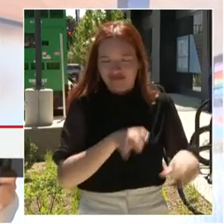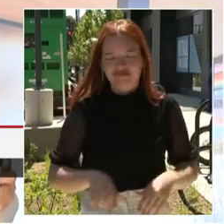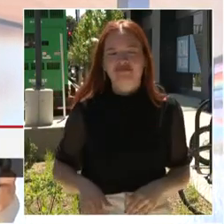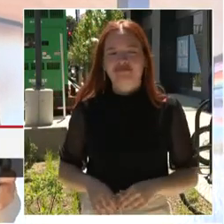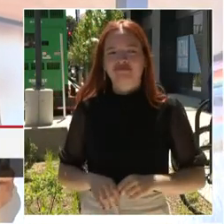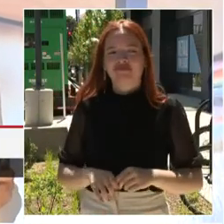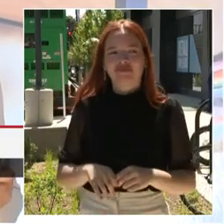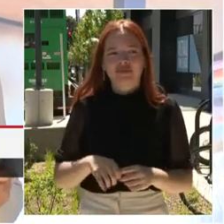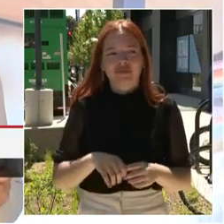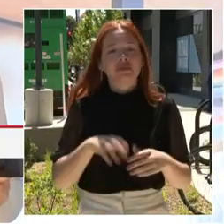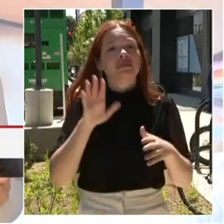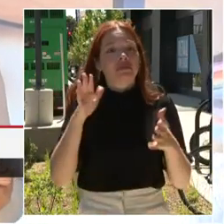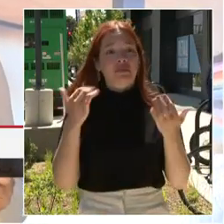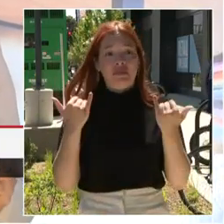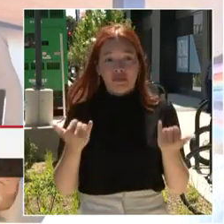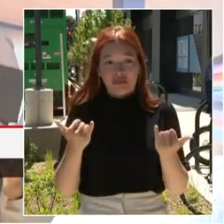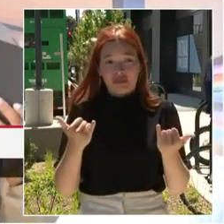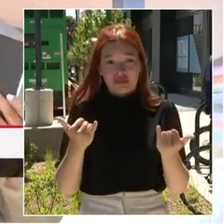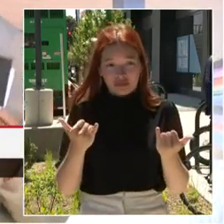Director, Tom Finan.